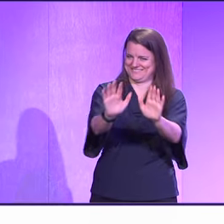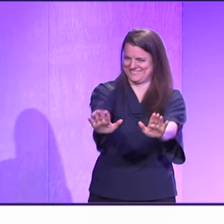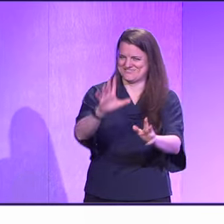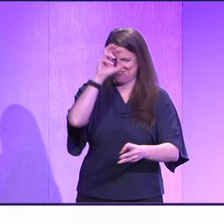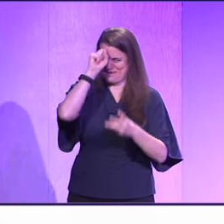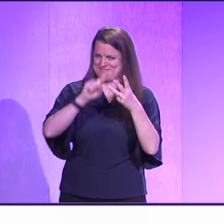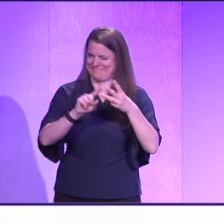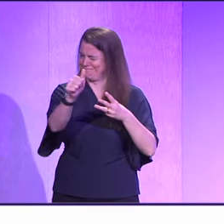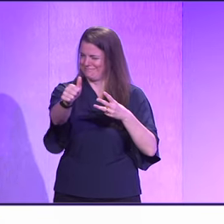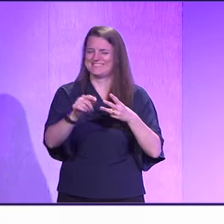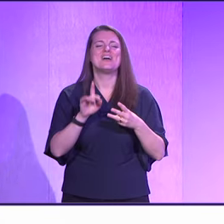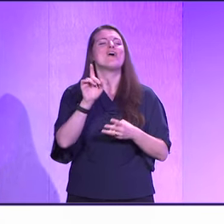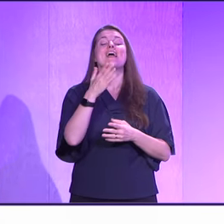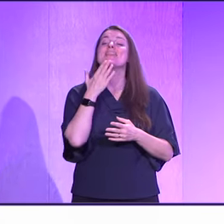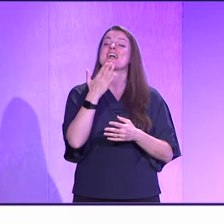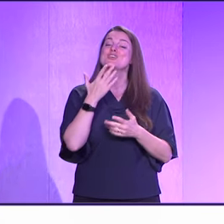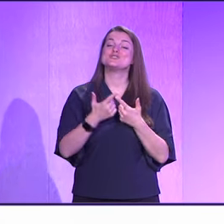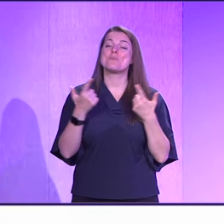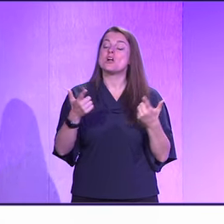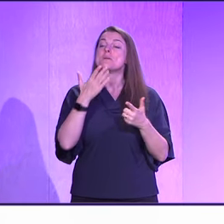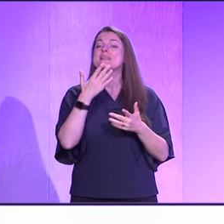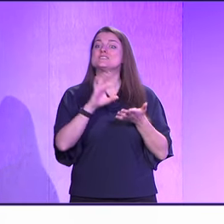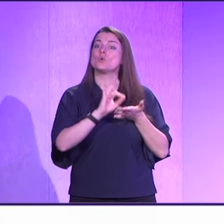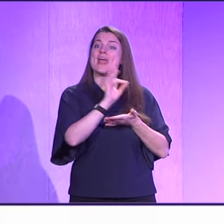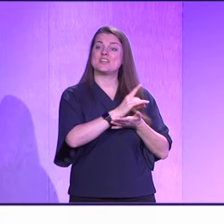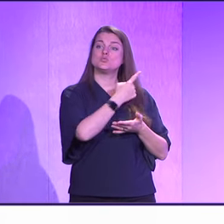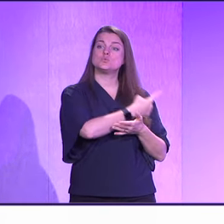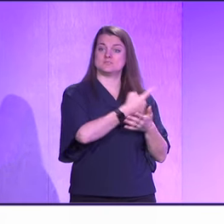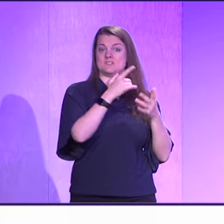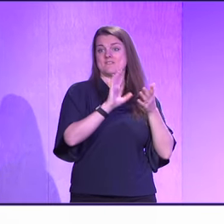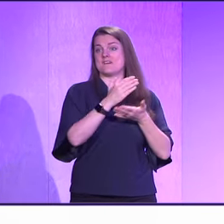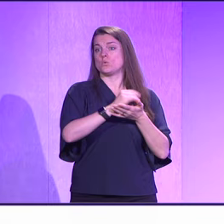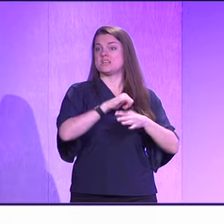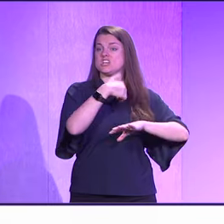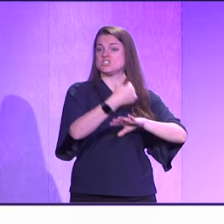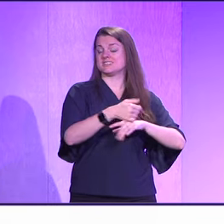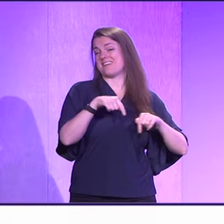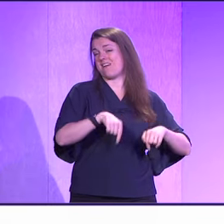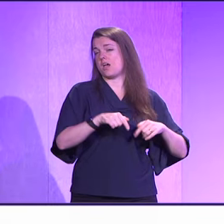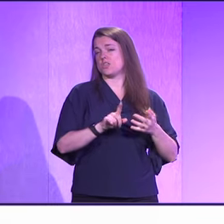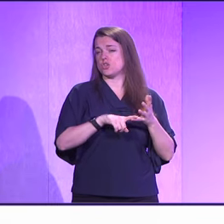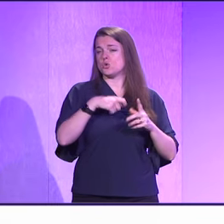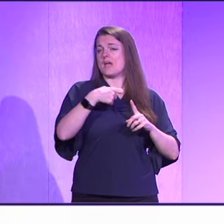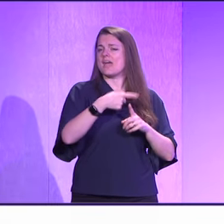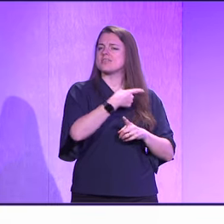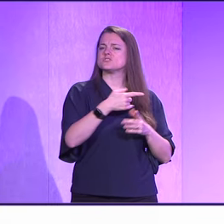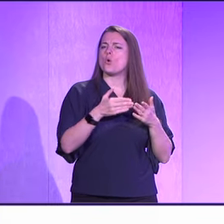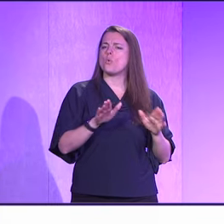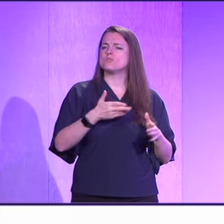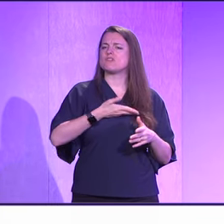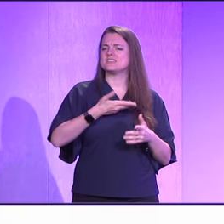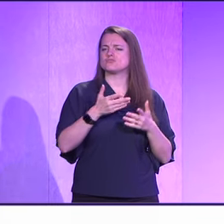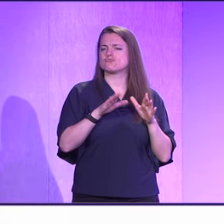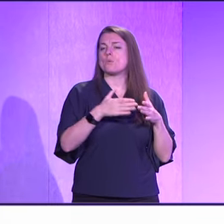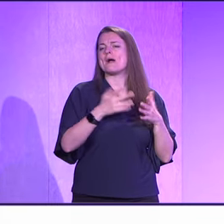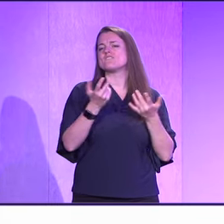much, everyone. The most important thing I'd say to you is please donate to the Electronic Frontier Foundation here in the UK, the Open Rights Group,